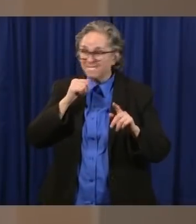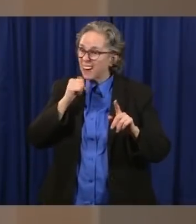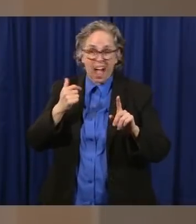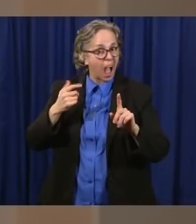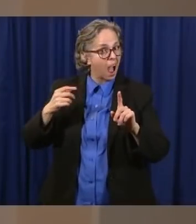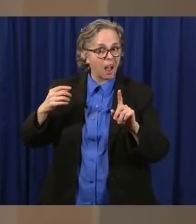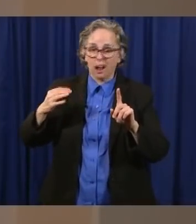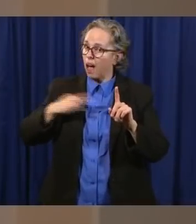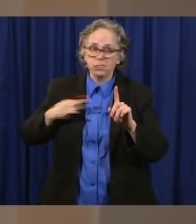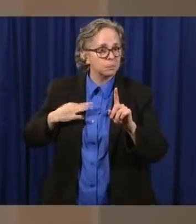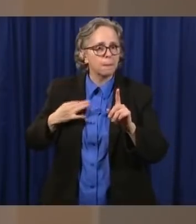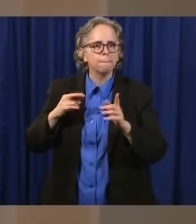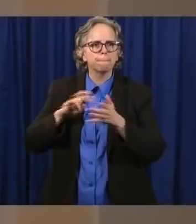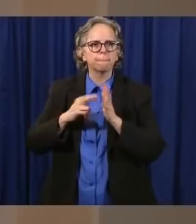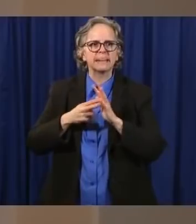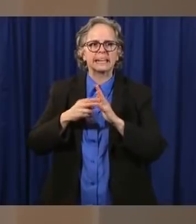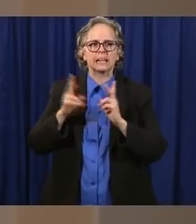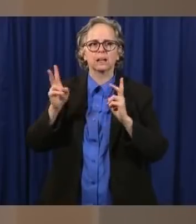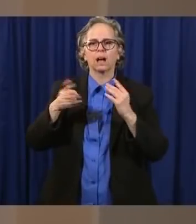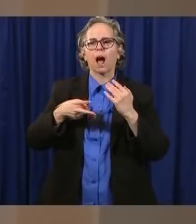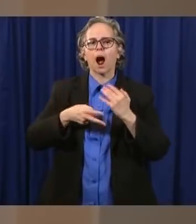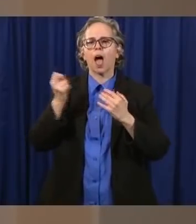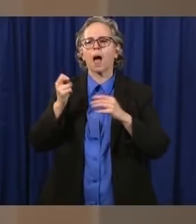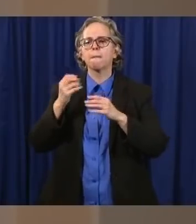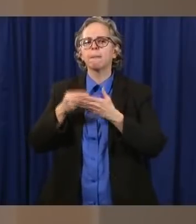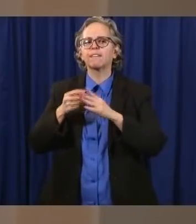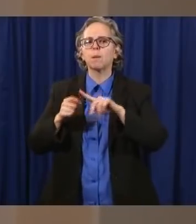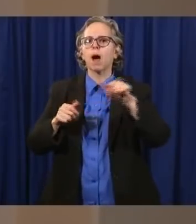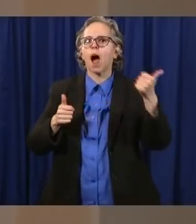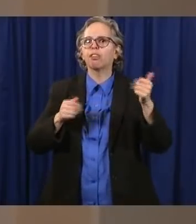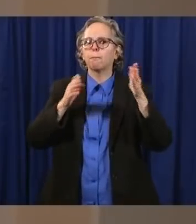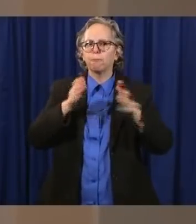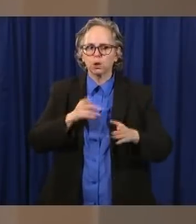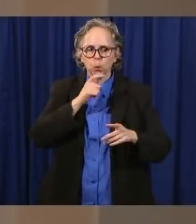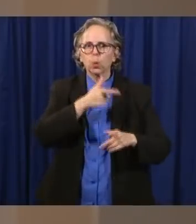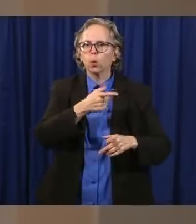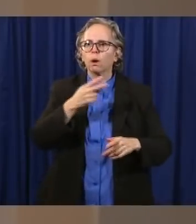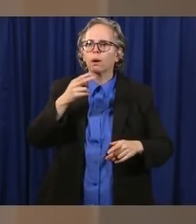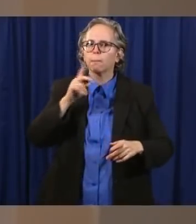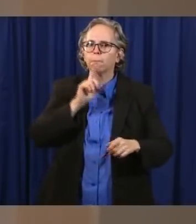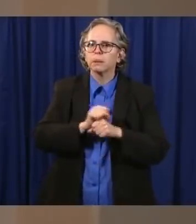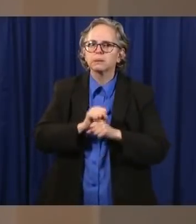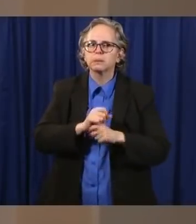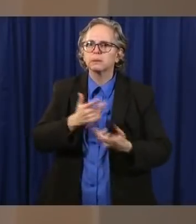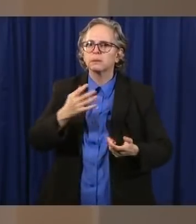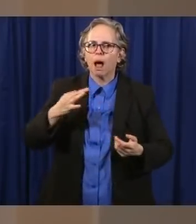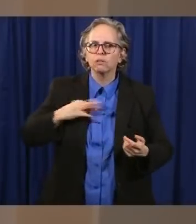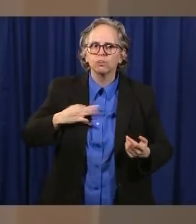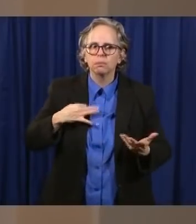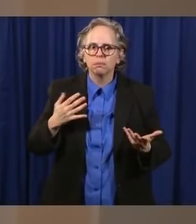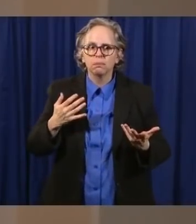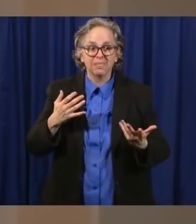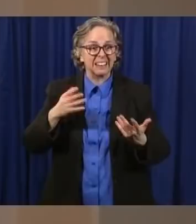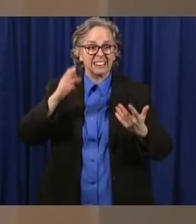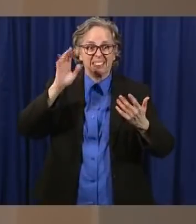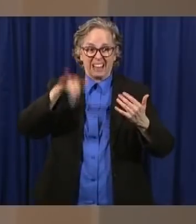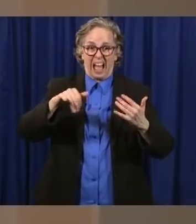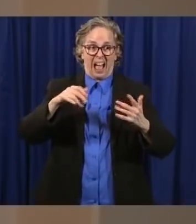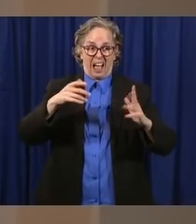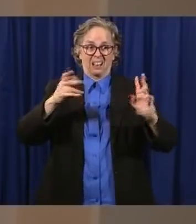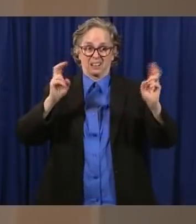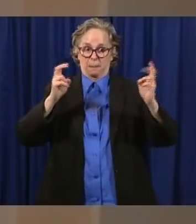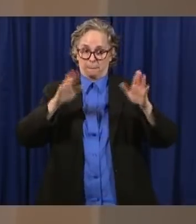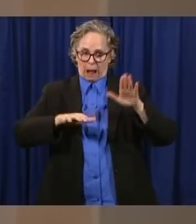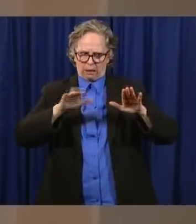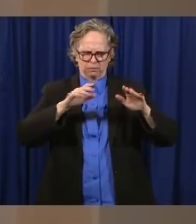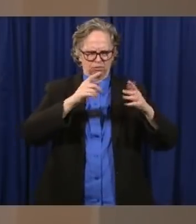so to speak. So that's why the system is designed with checks and balances, which means that it does take time to have people qualify.